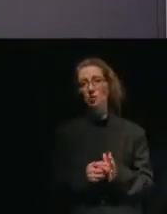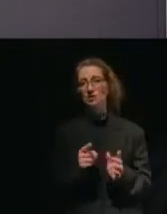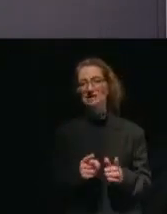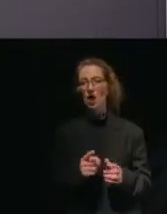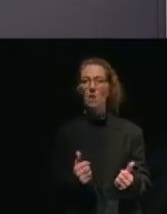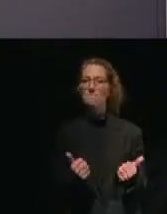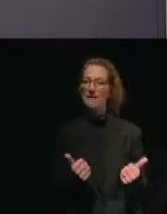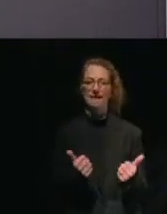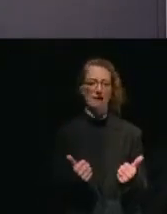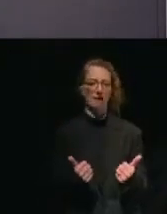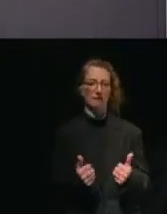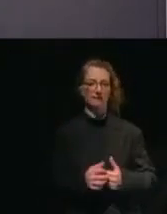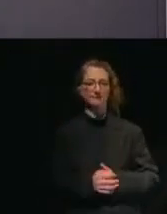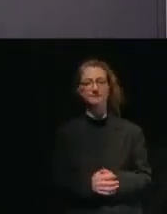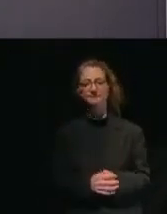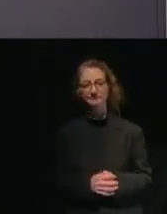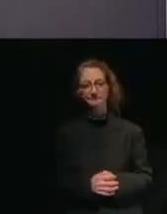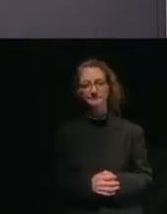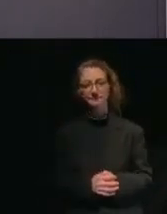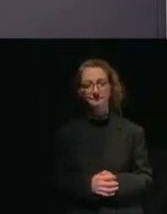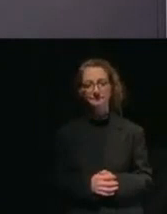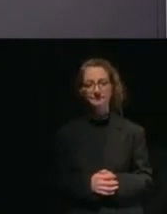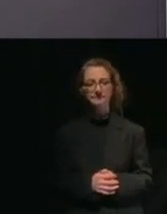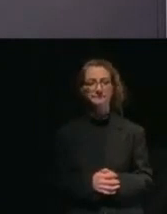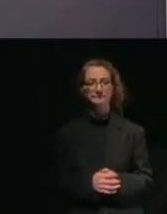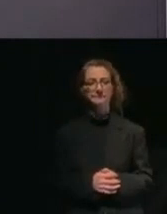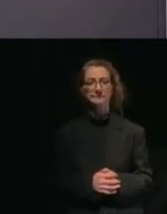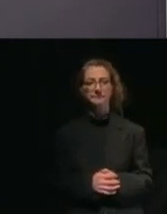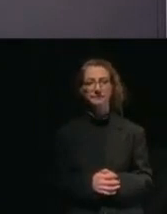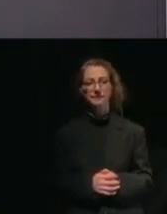Mm-hmm. We also paid attention to where did they stop.